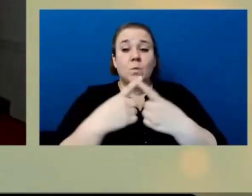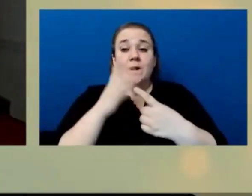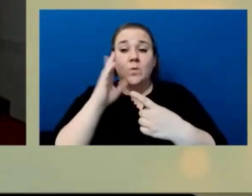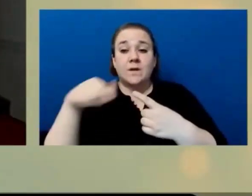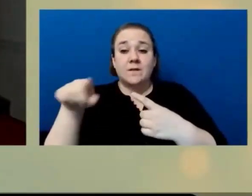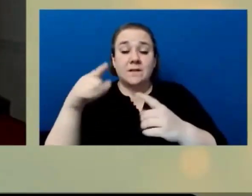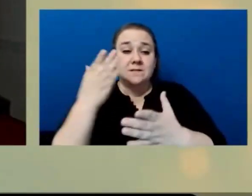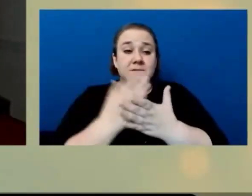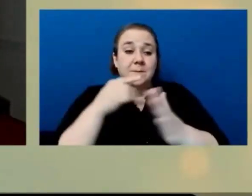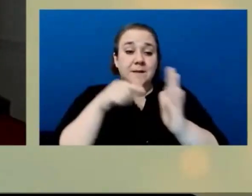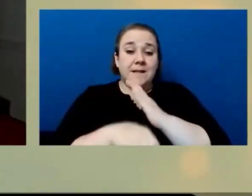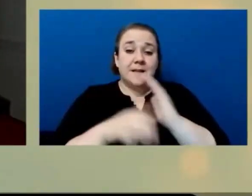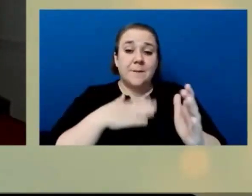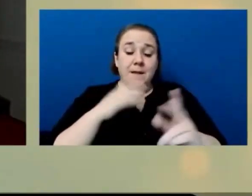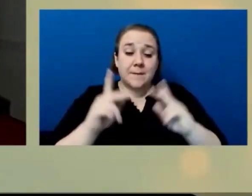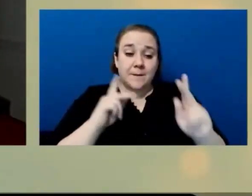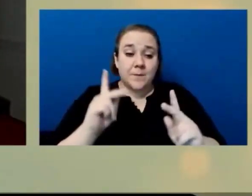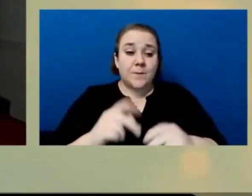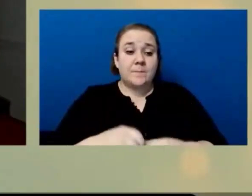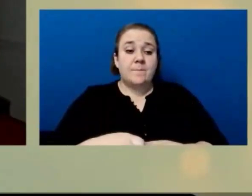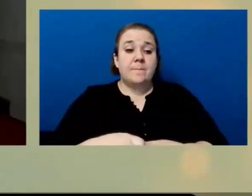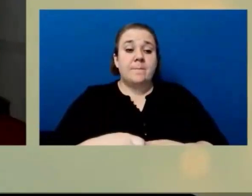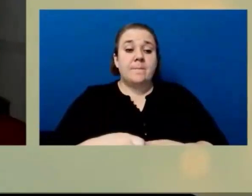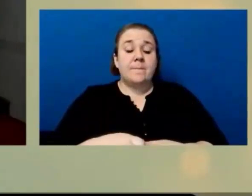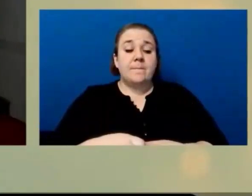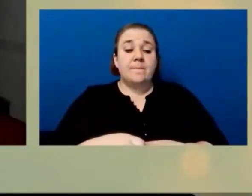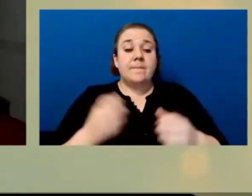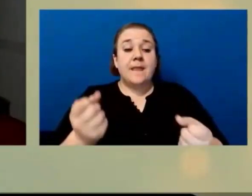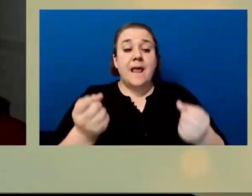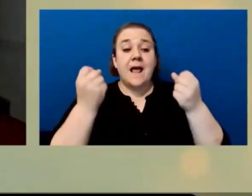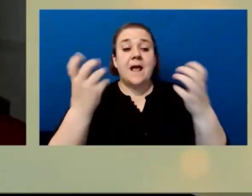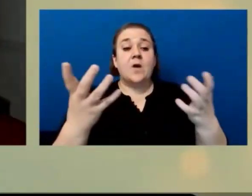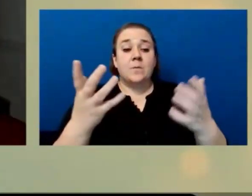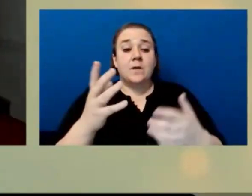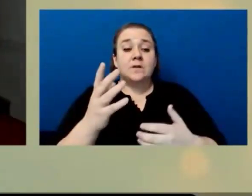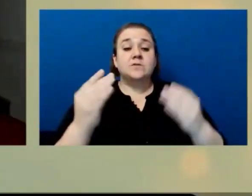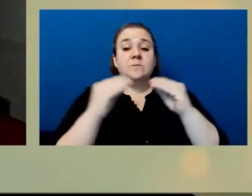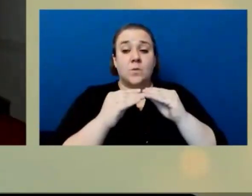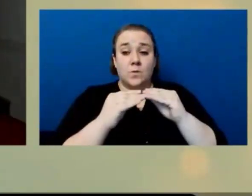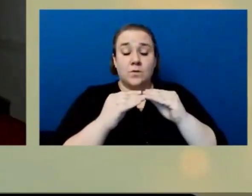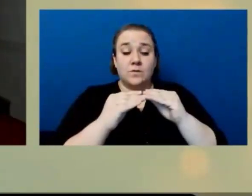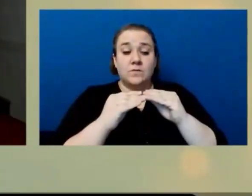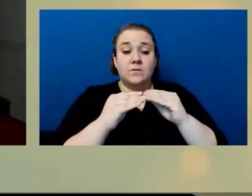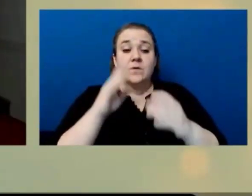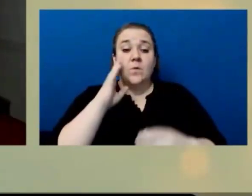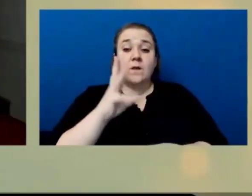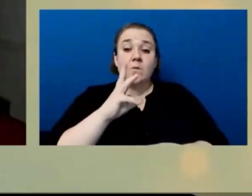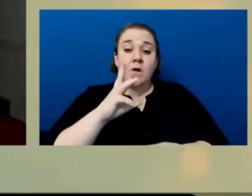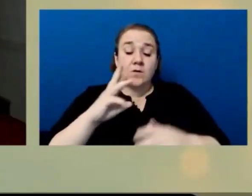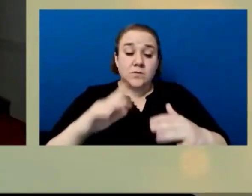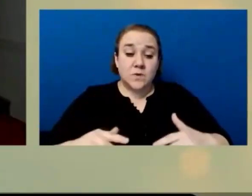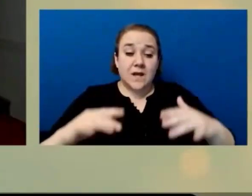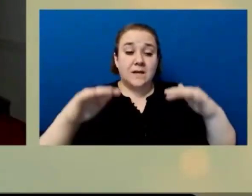stop killing my people, of how much more will the